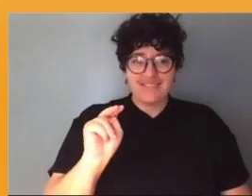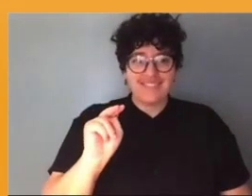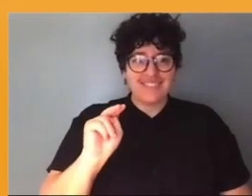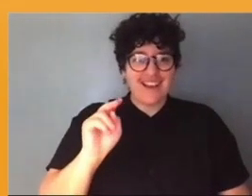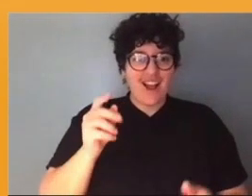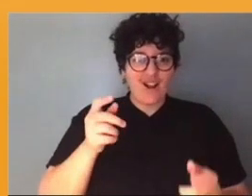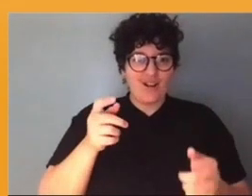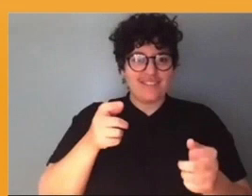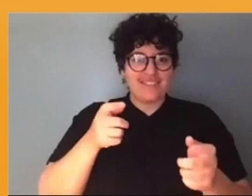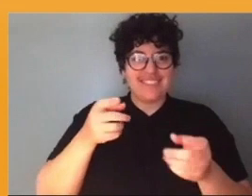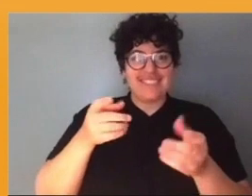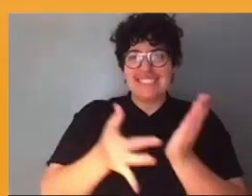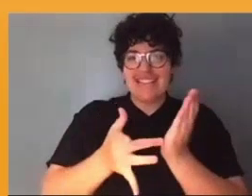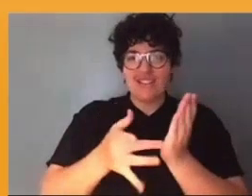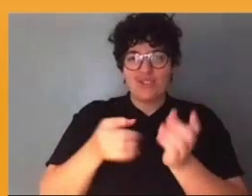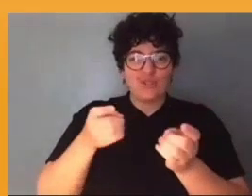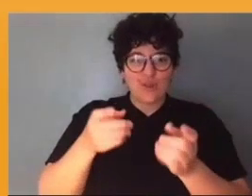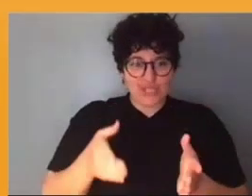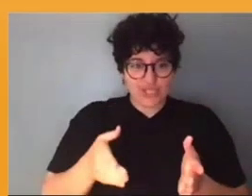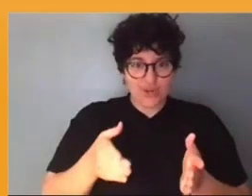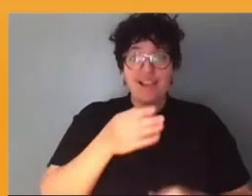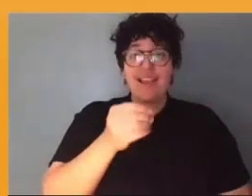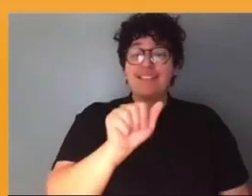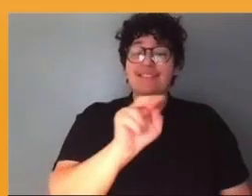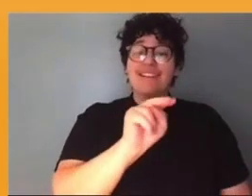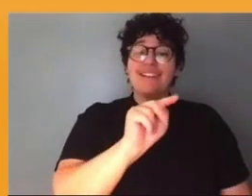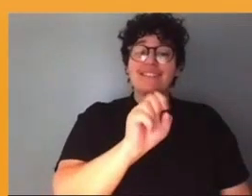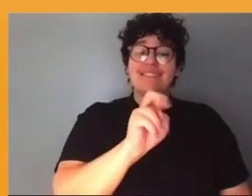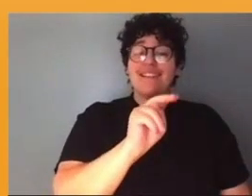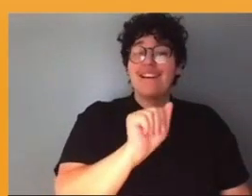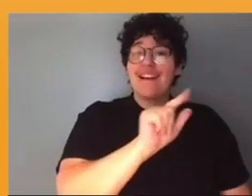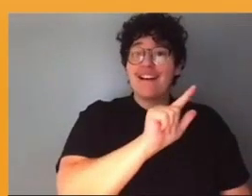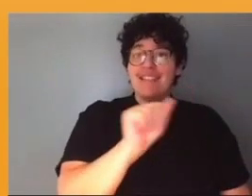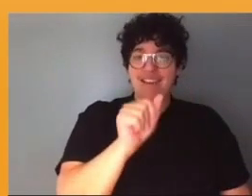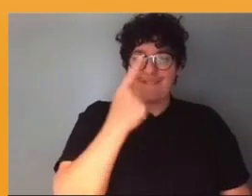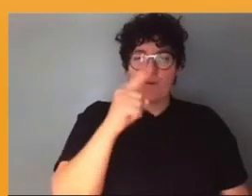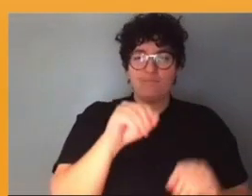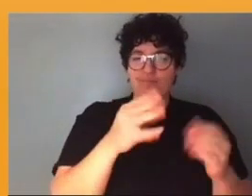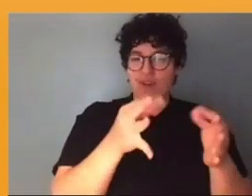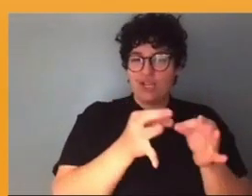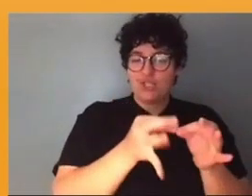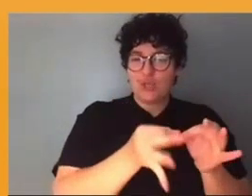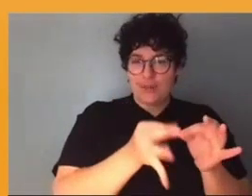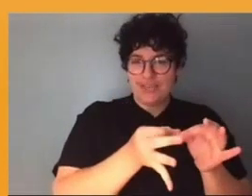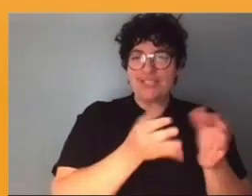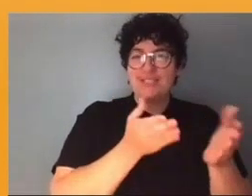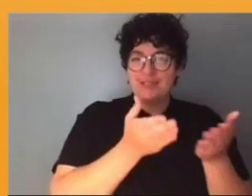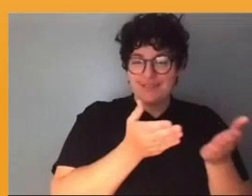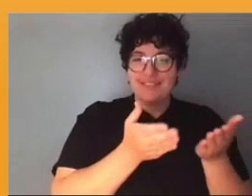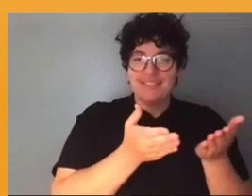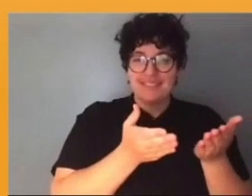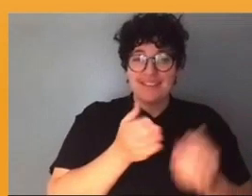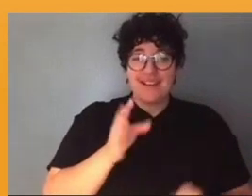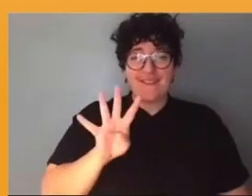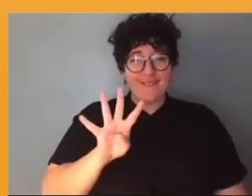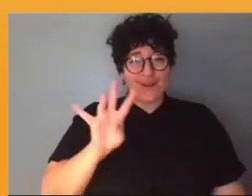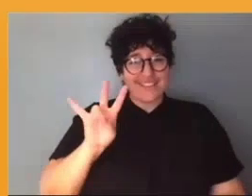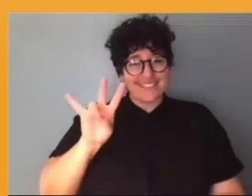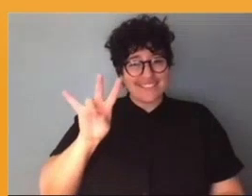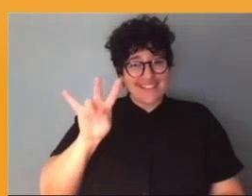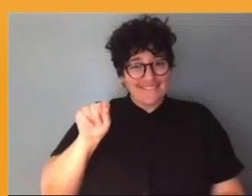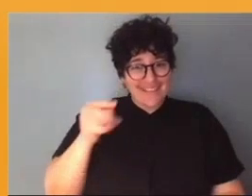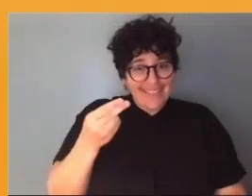Angeles. In this 47th year of Tucson Meet Yourself, and on behalf of myself and the entire team behind